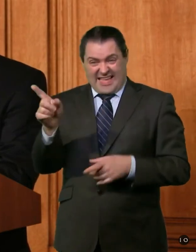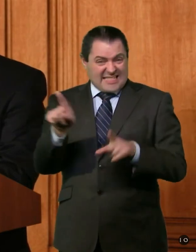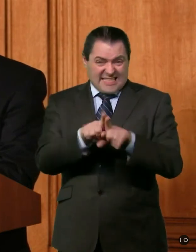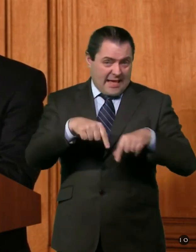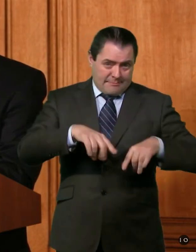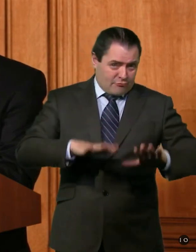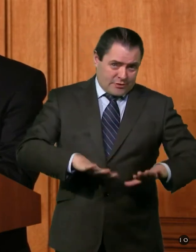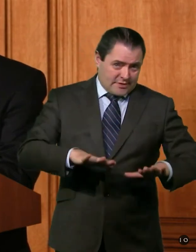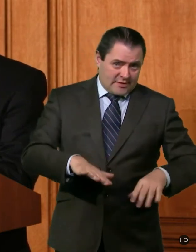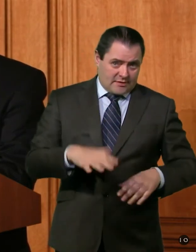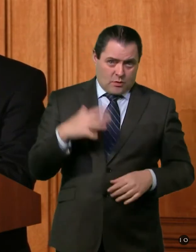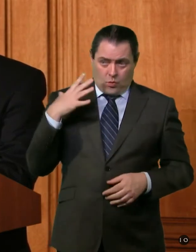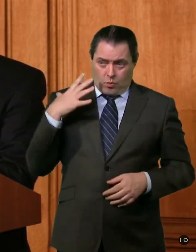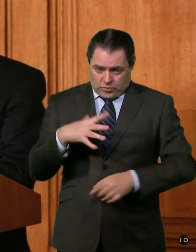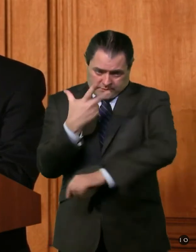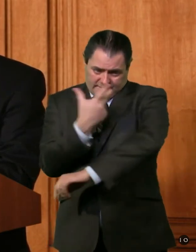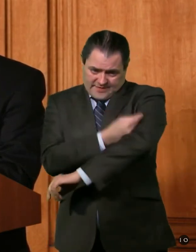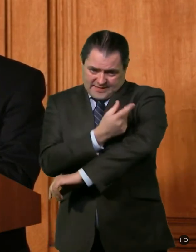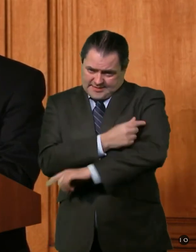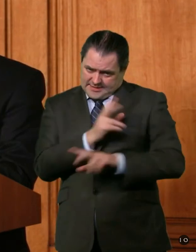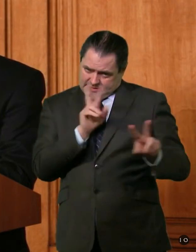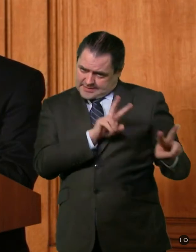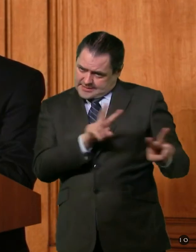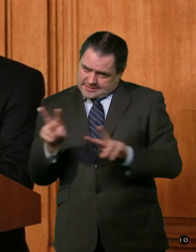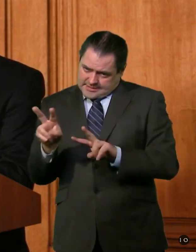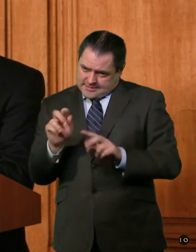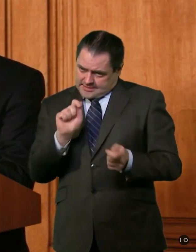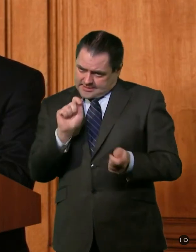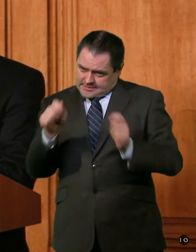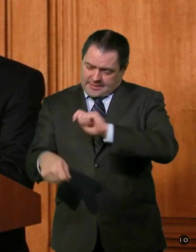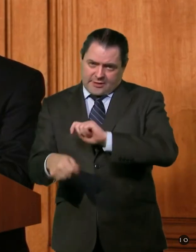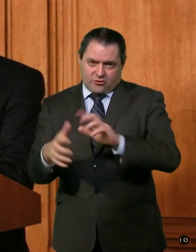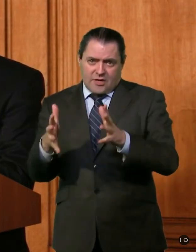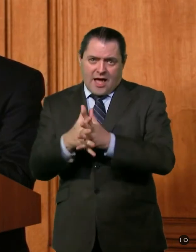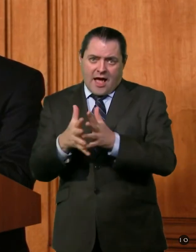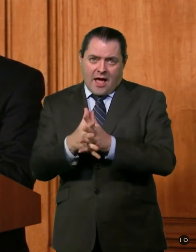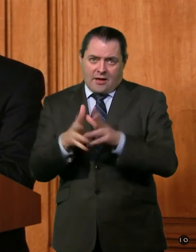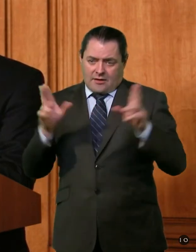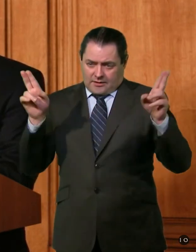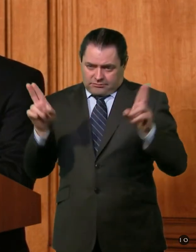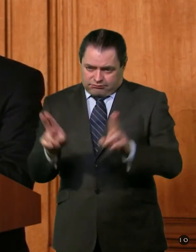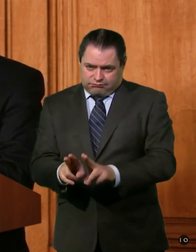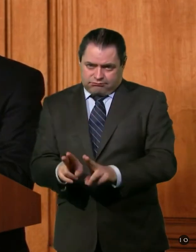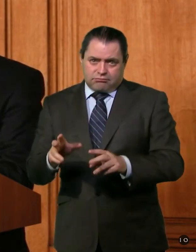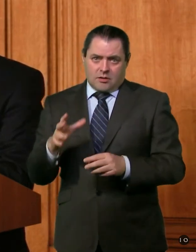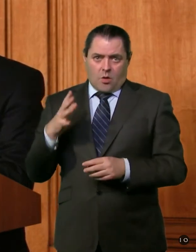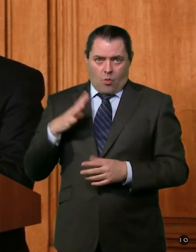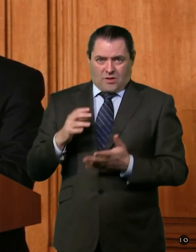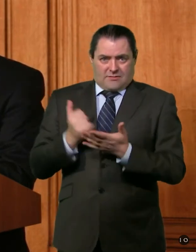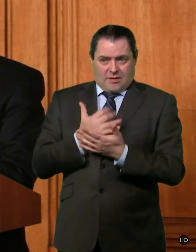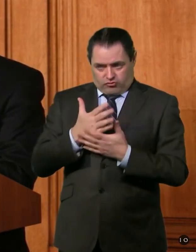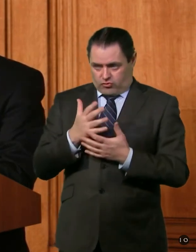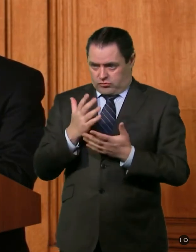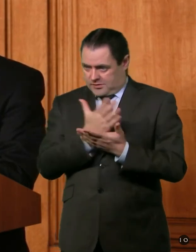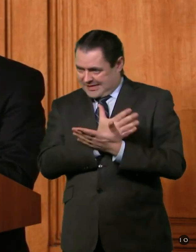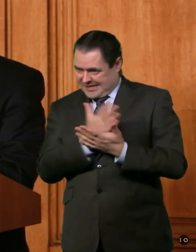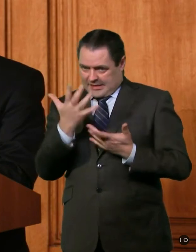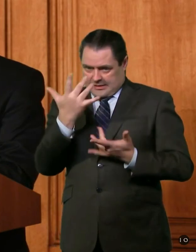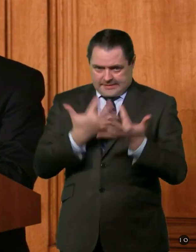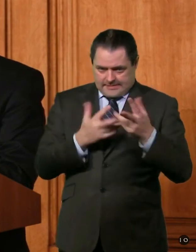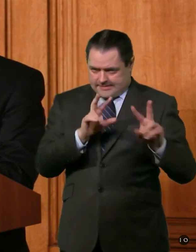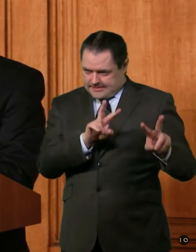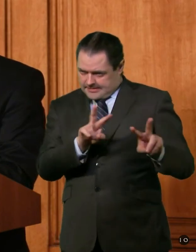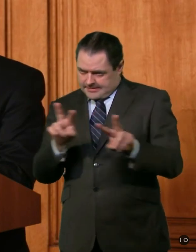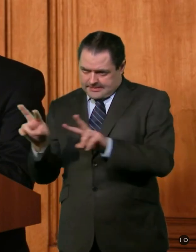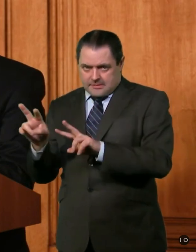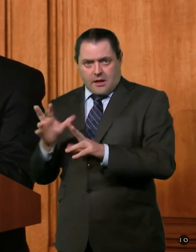of vaccines in a true programmatic sense in their populations. So I think we will get data from around the